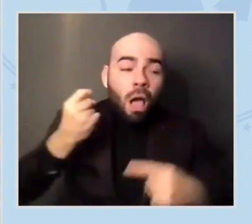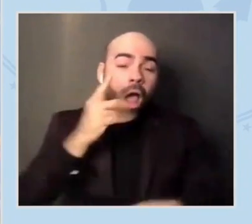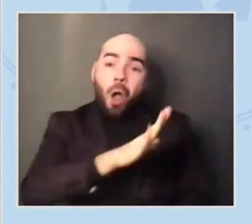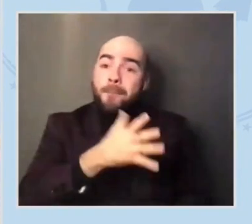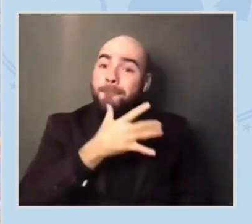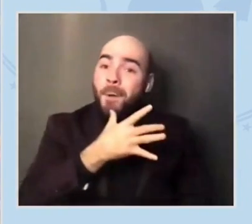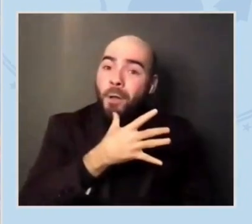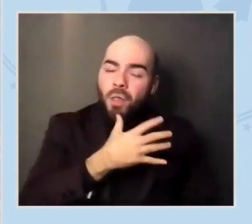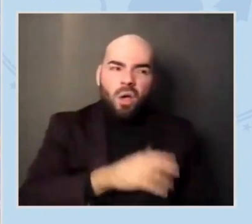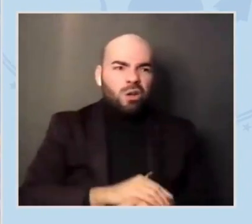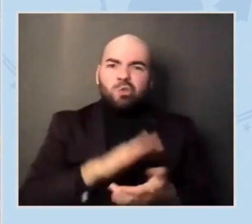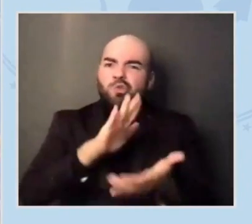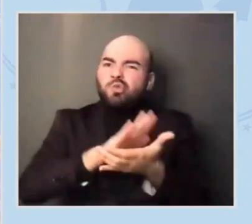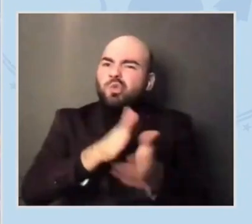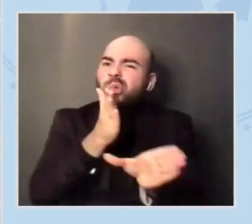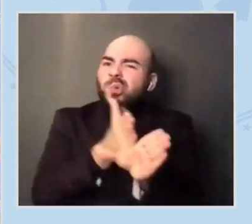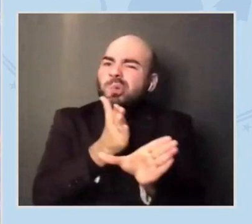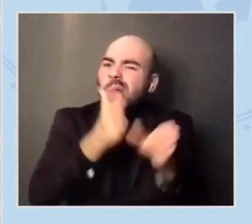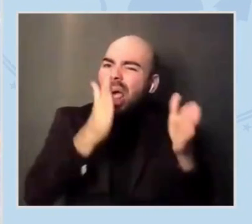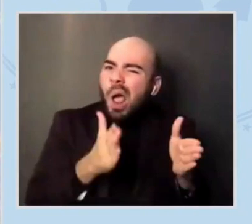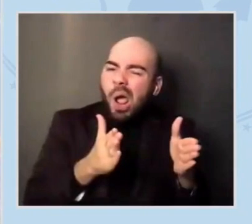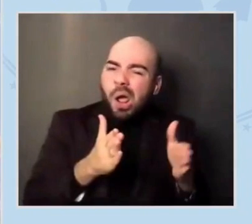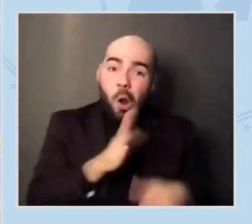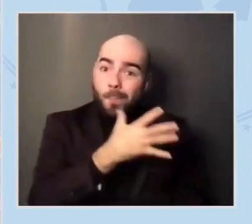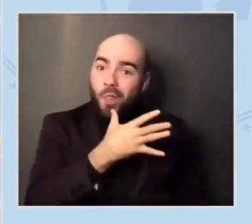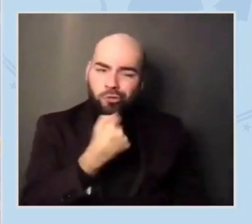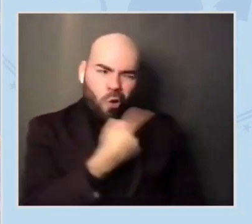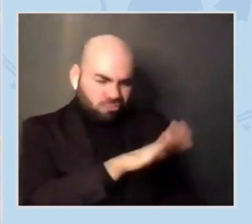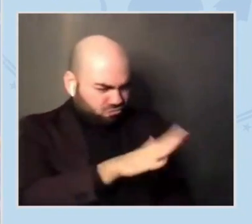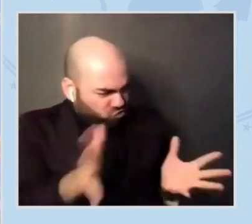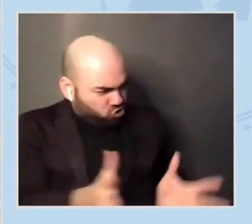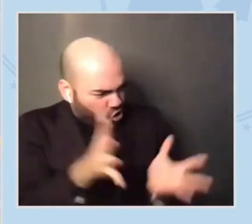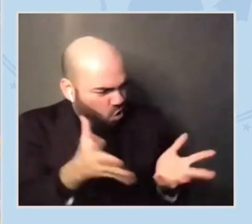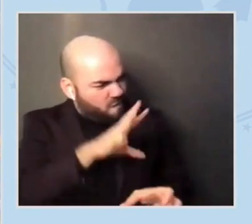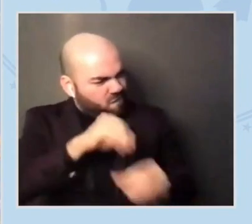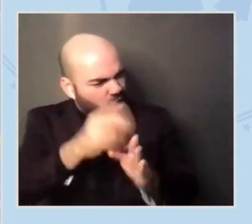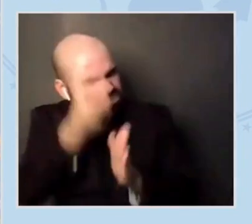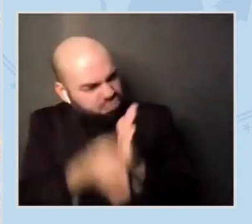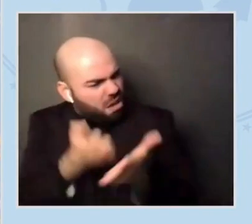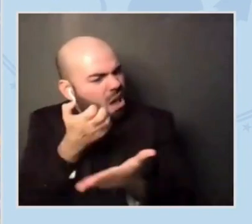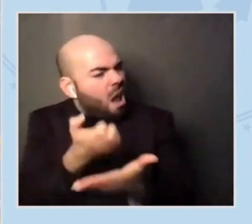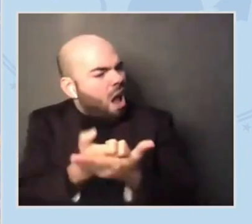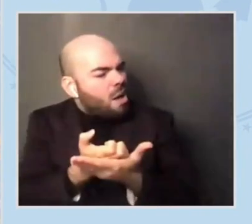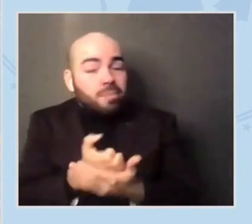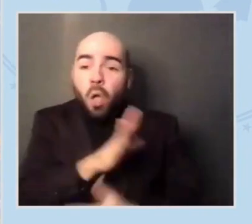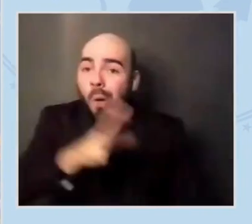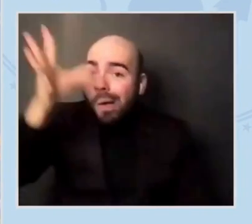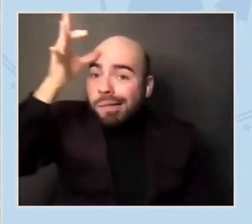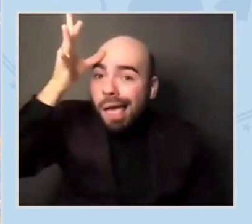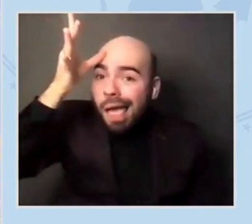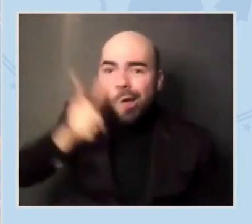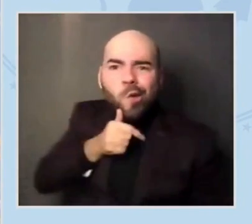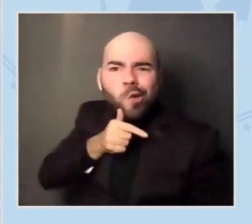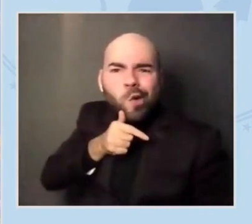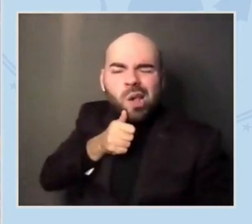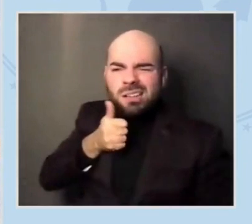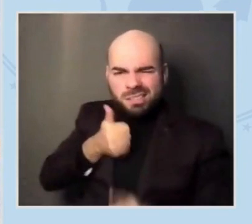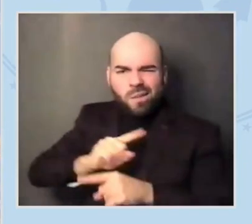encouraged her to pursue economics. And her dad, one of the country's first